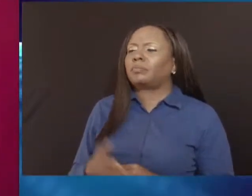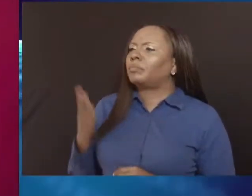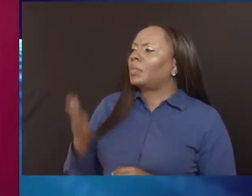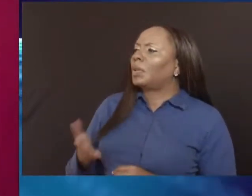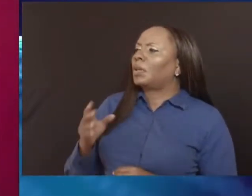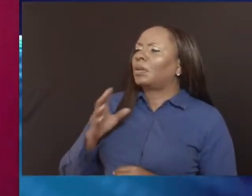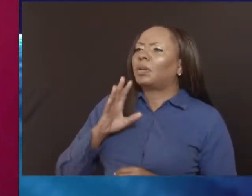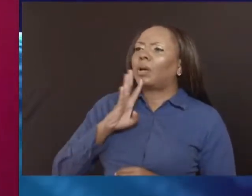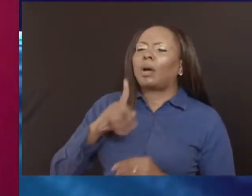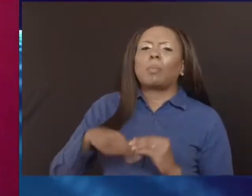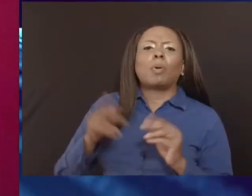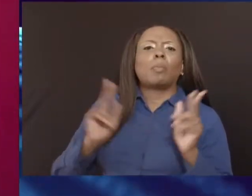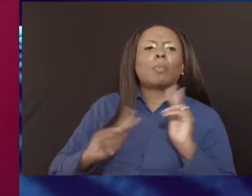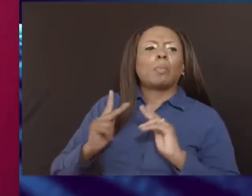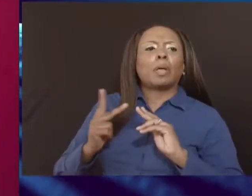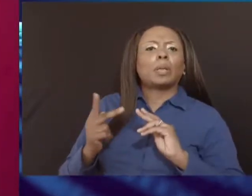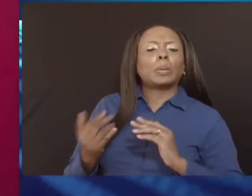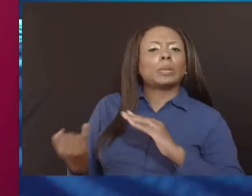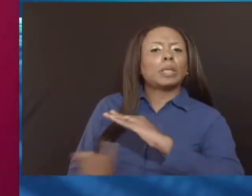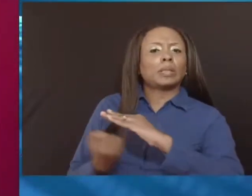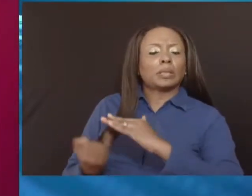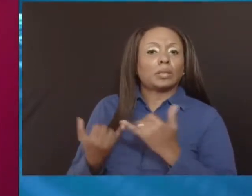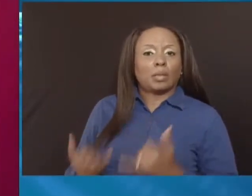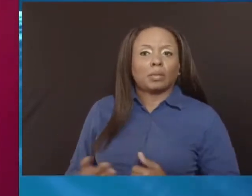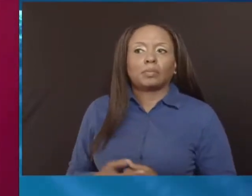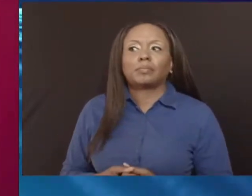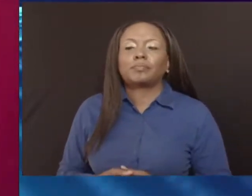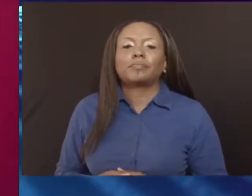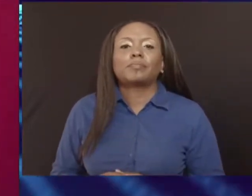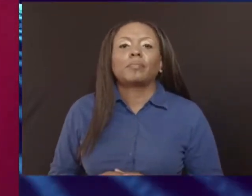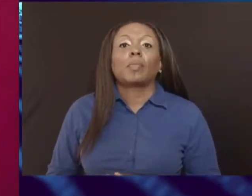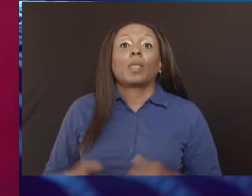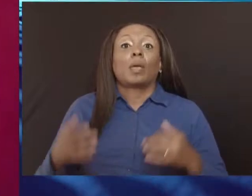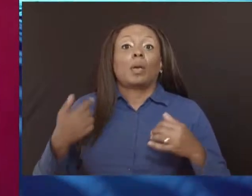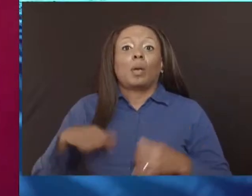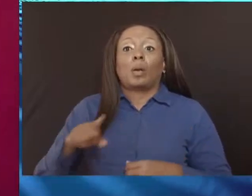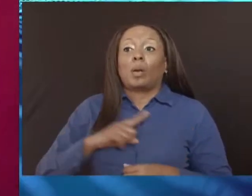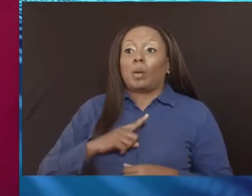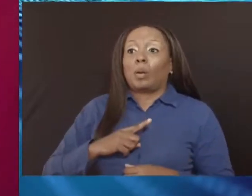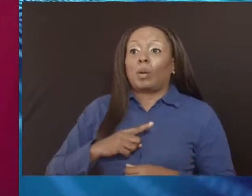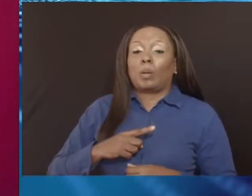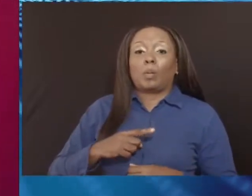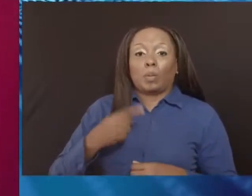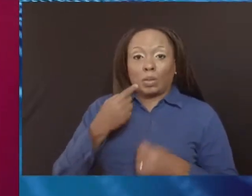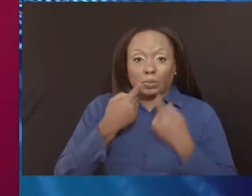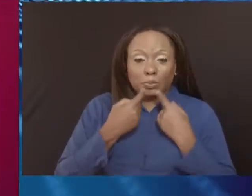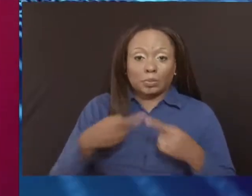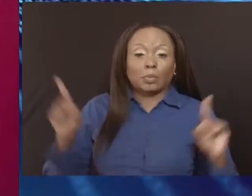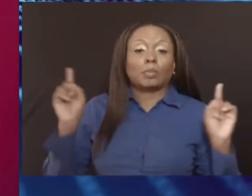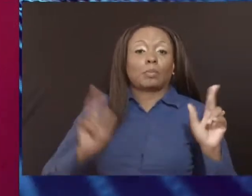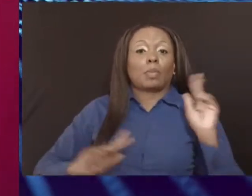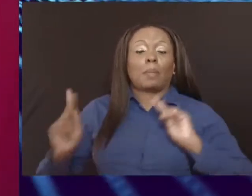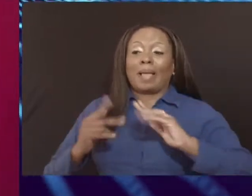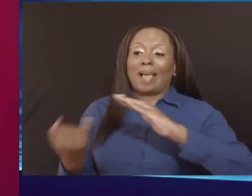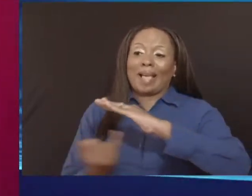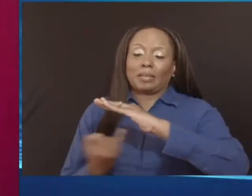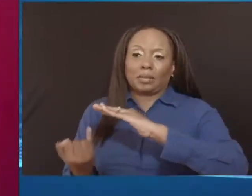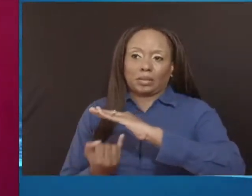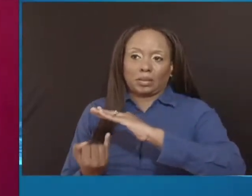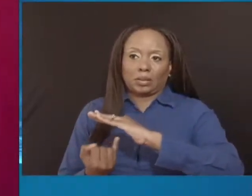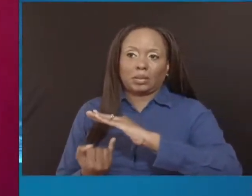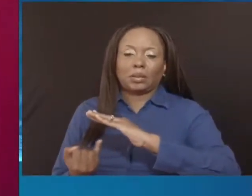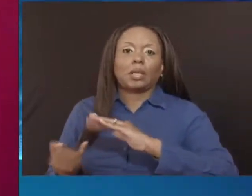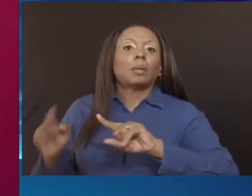in isolation. So what we report in the dashboard are the numbers of persons in isolation facilities. What is not reflected